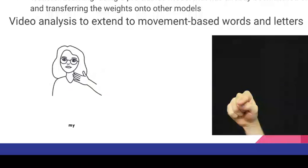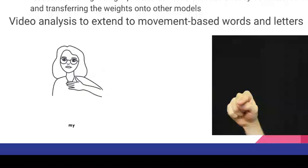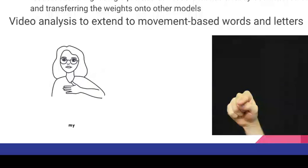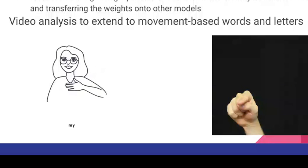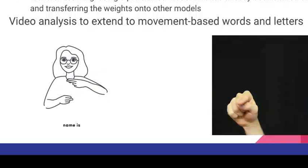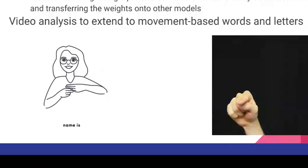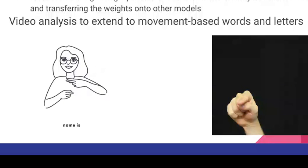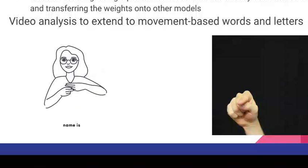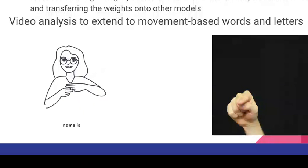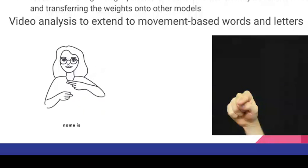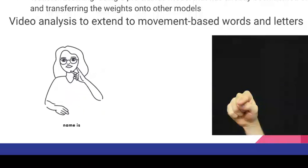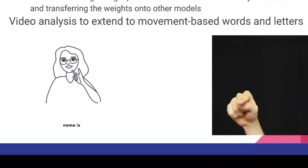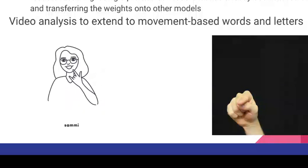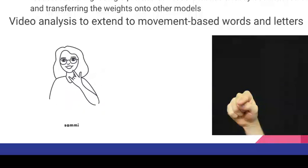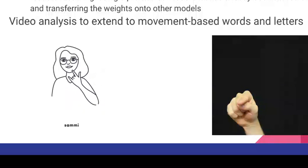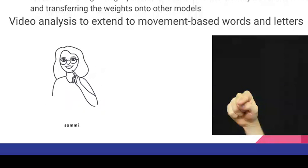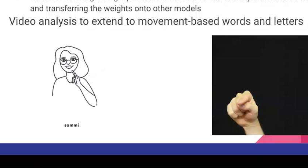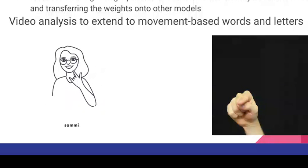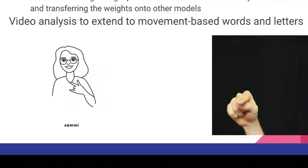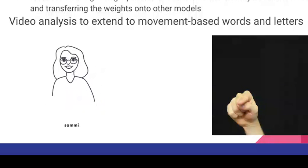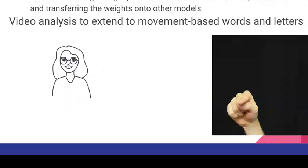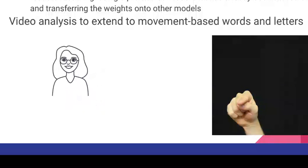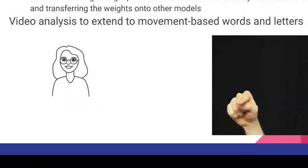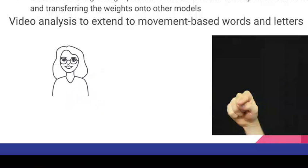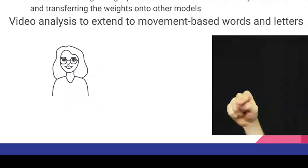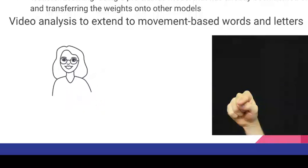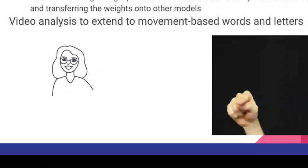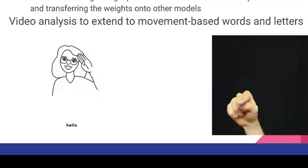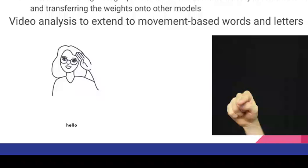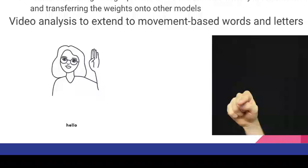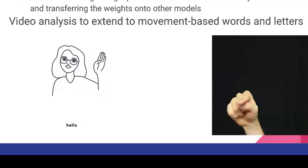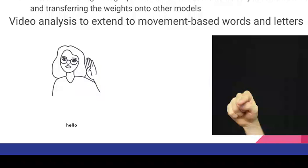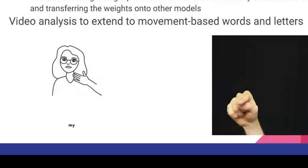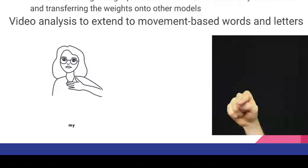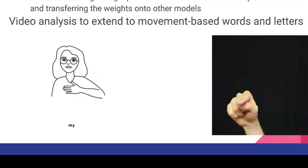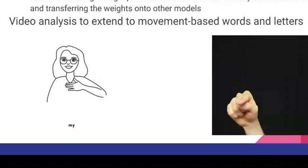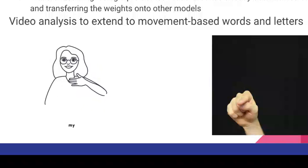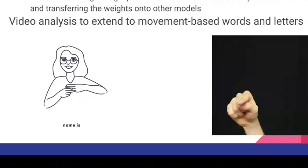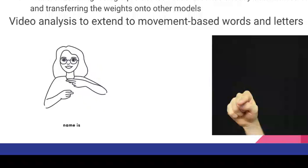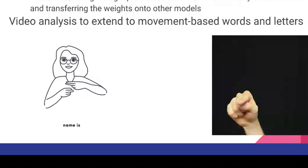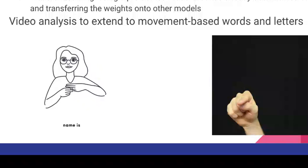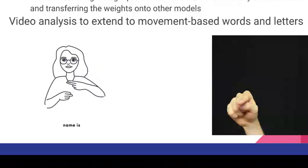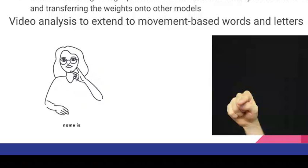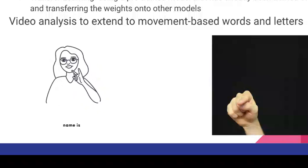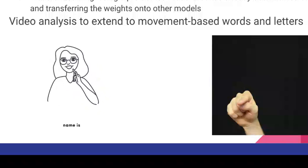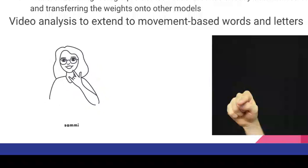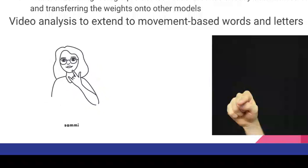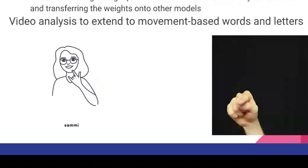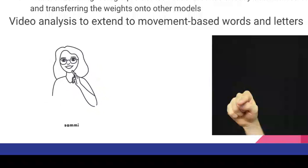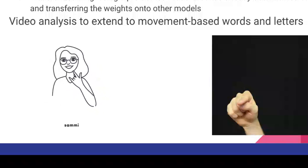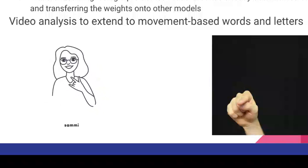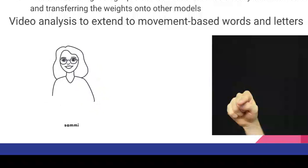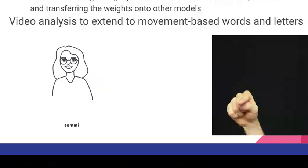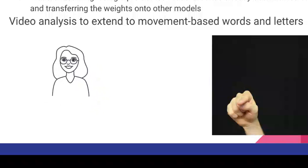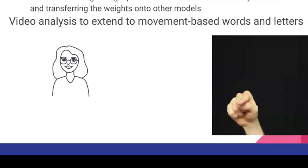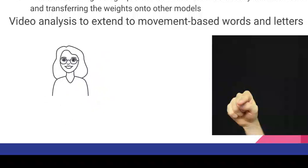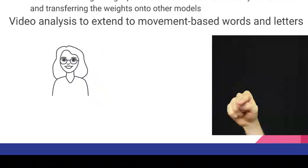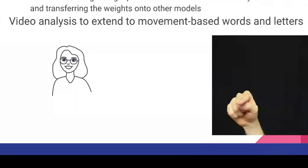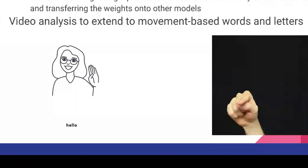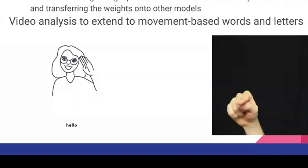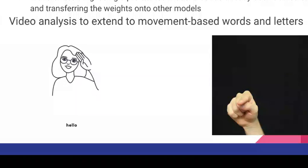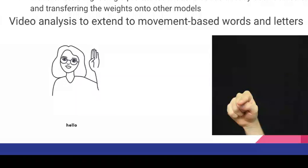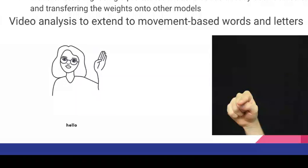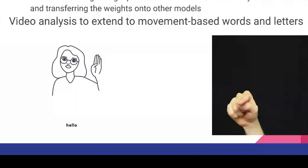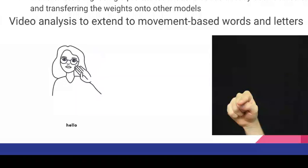we would definitely love, as future work, to look into video analysis to extend to these movement-based words